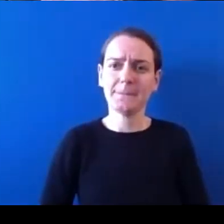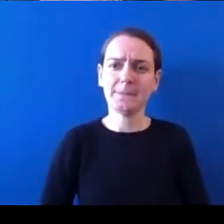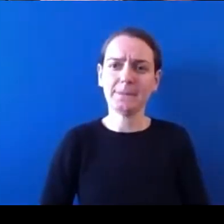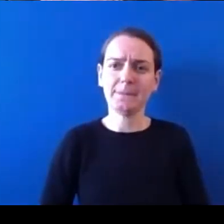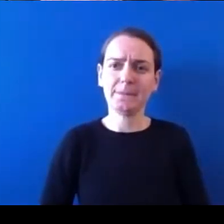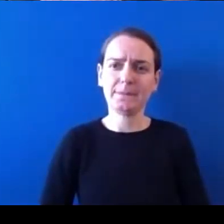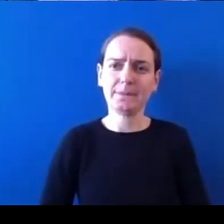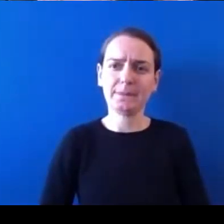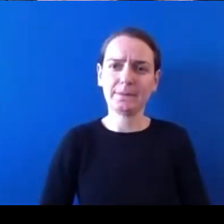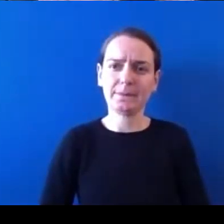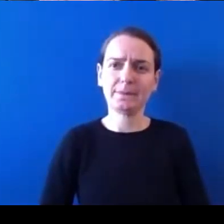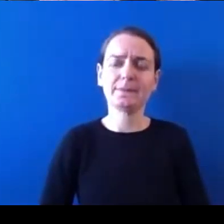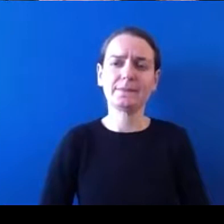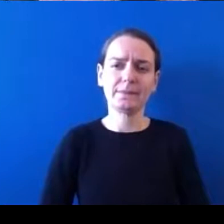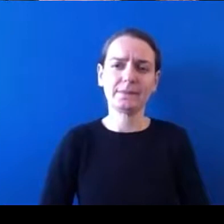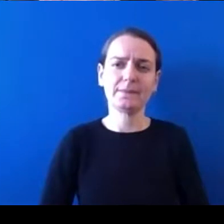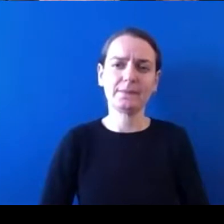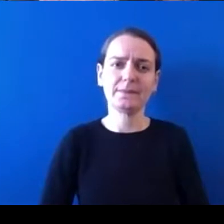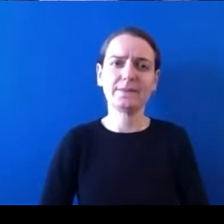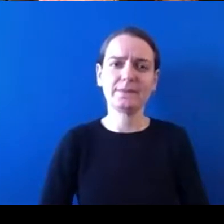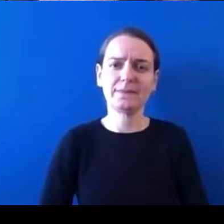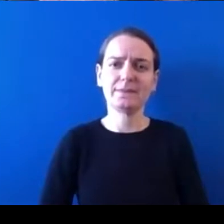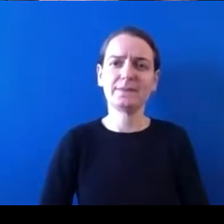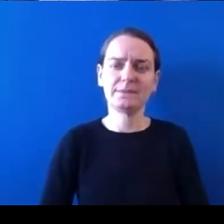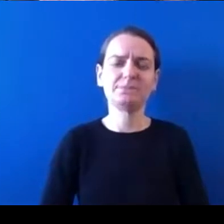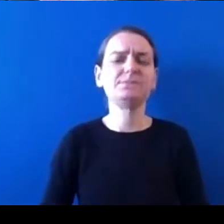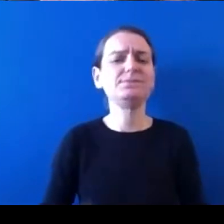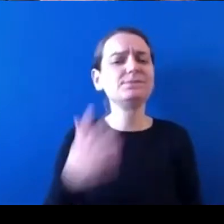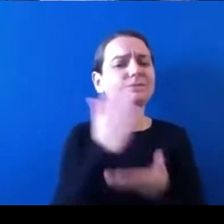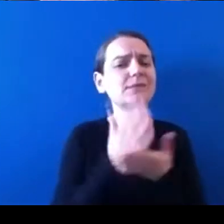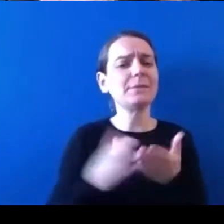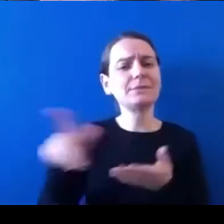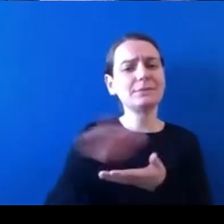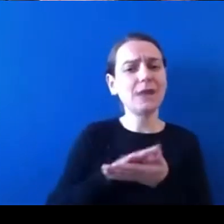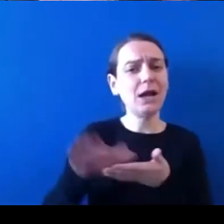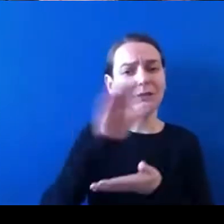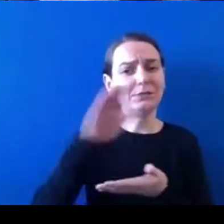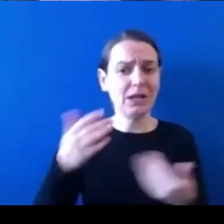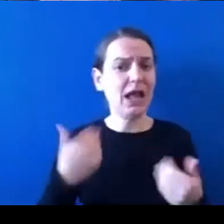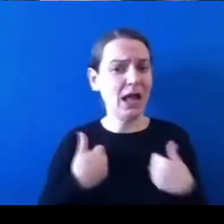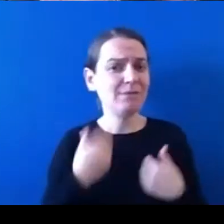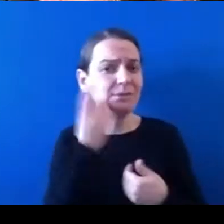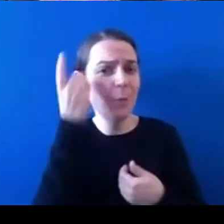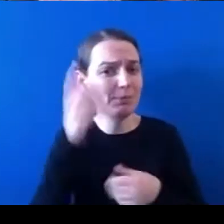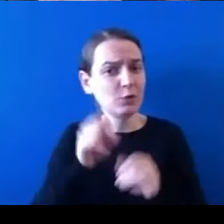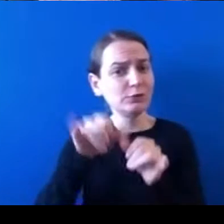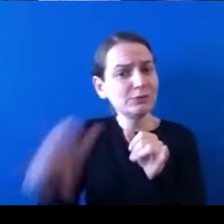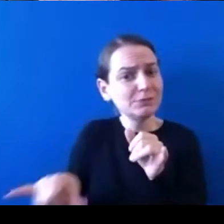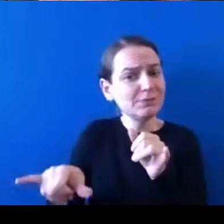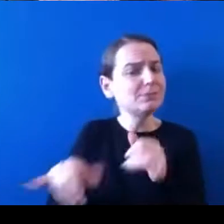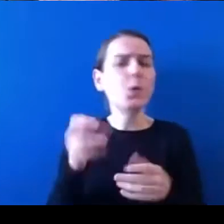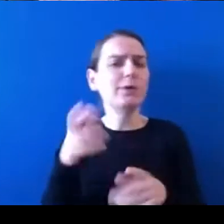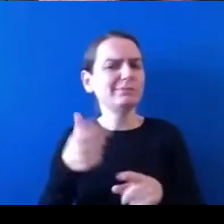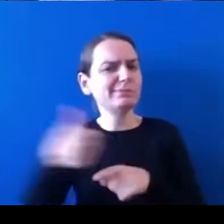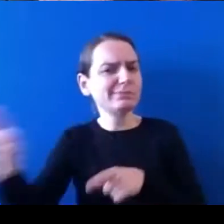happens. The other thing is, what are the planned activities on campus during the week and on weekends?